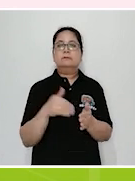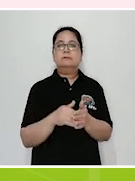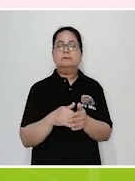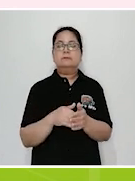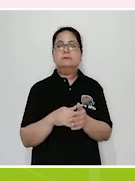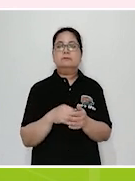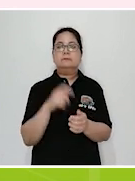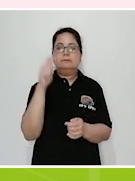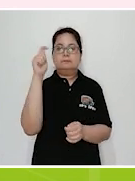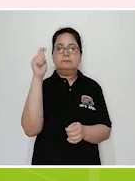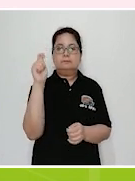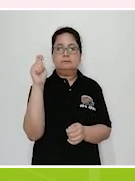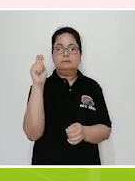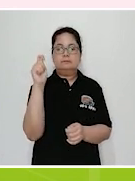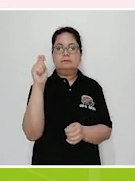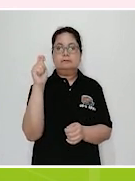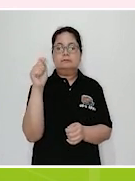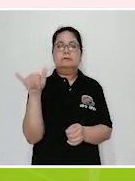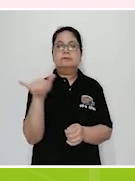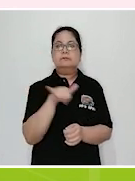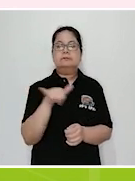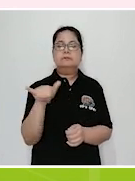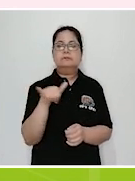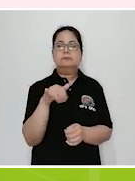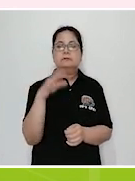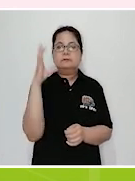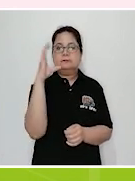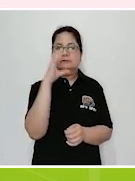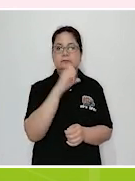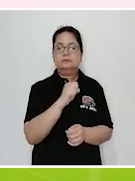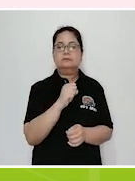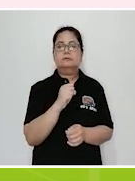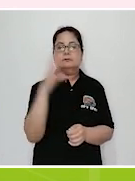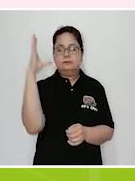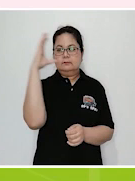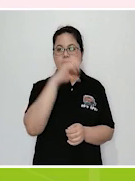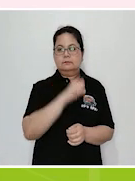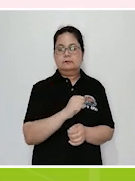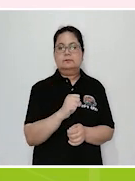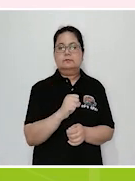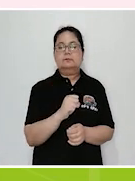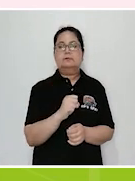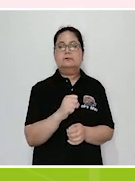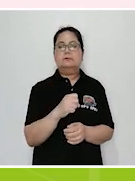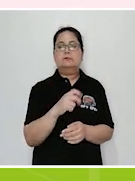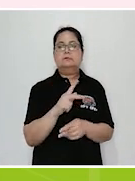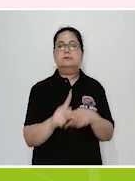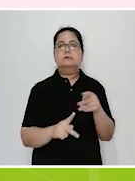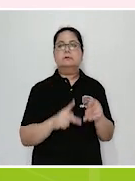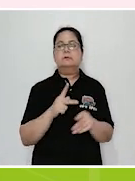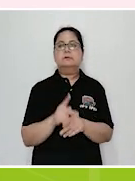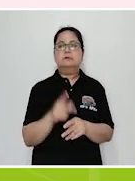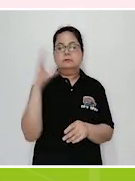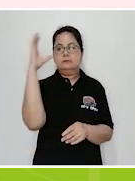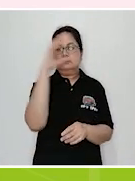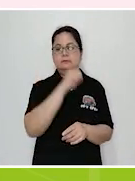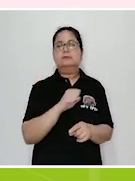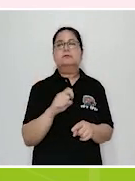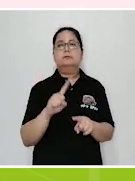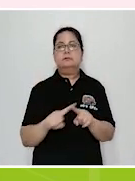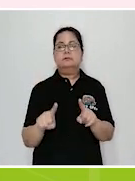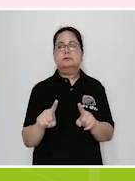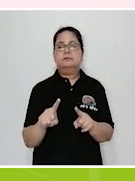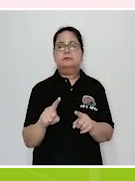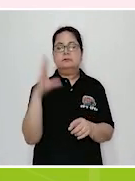Again, it is T. Just like hypothesis, a prediction is a type of guess.